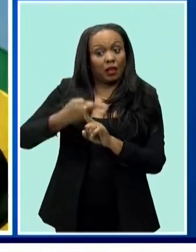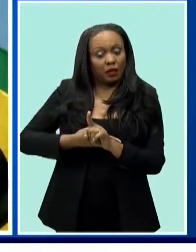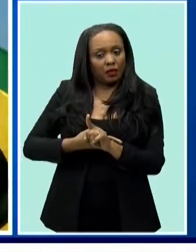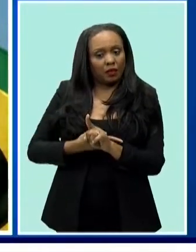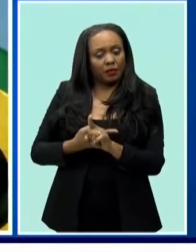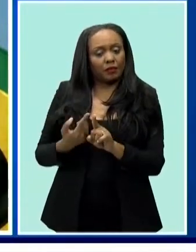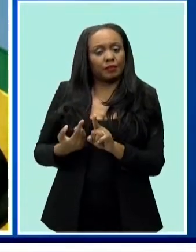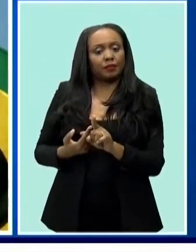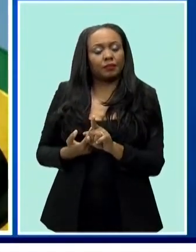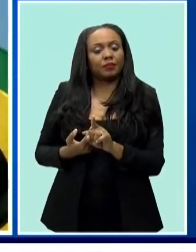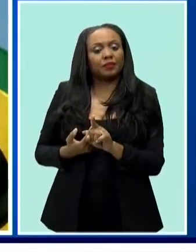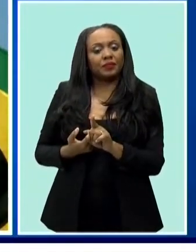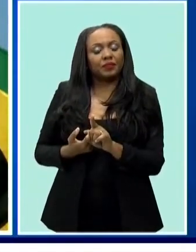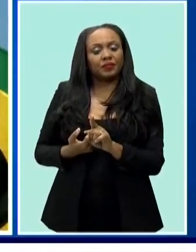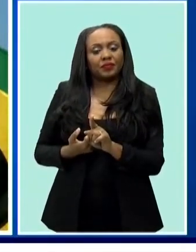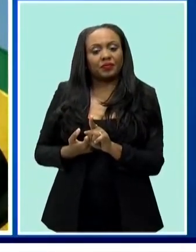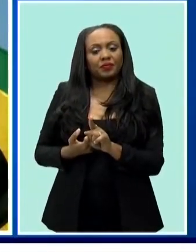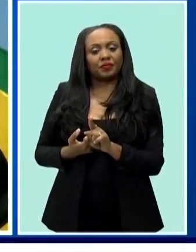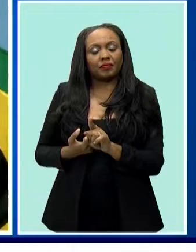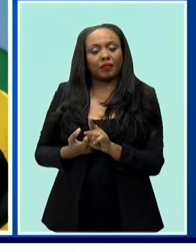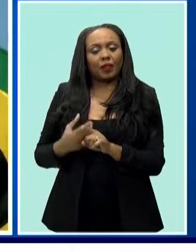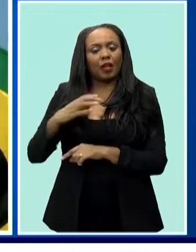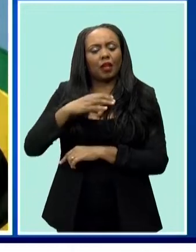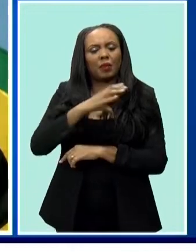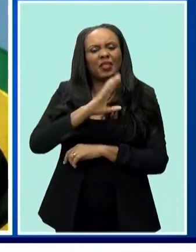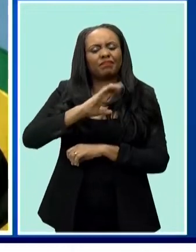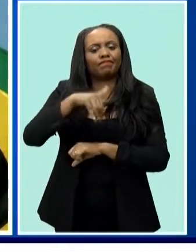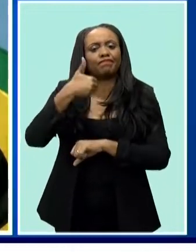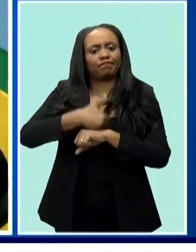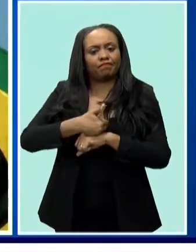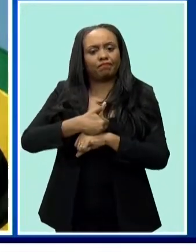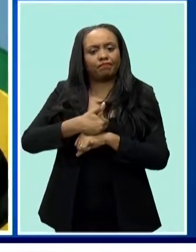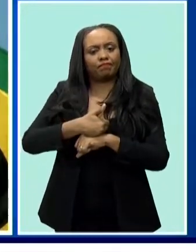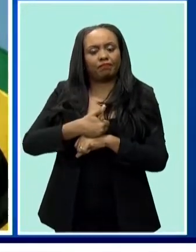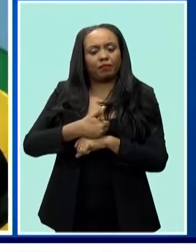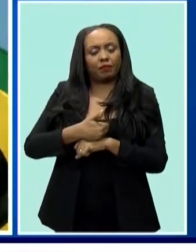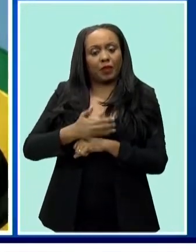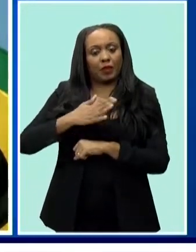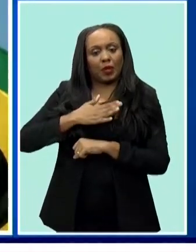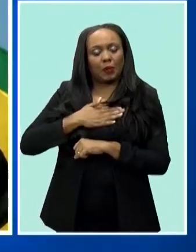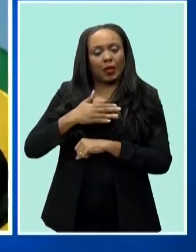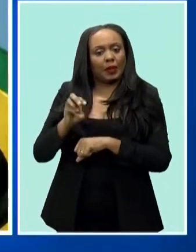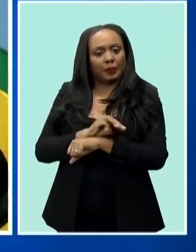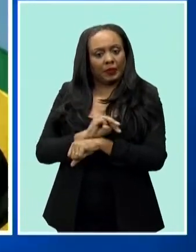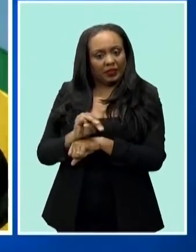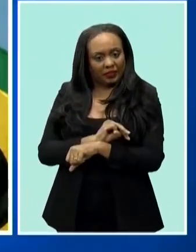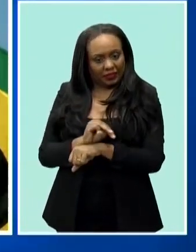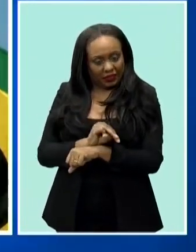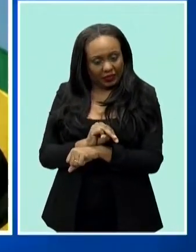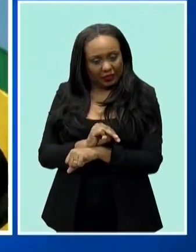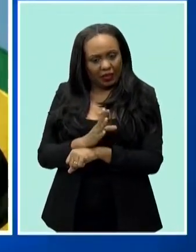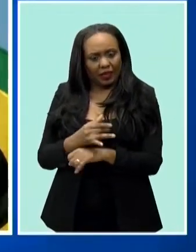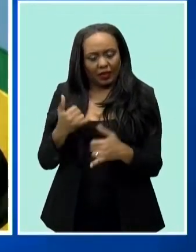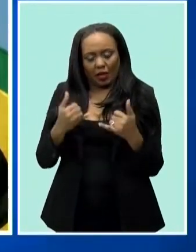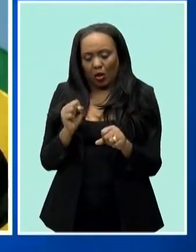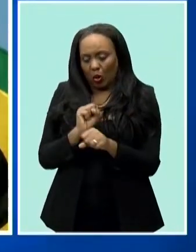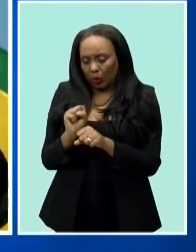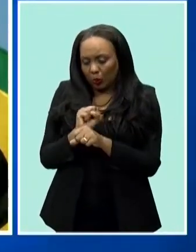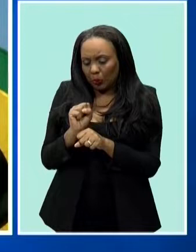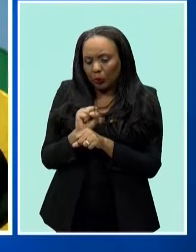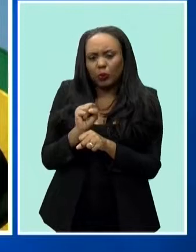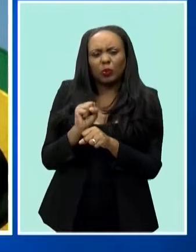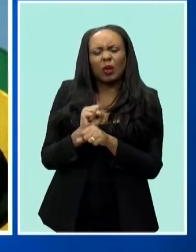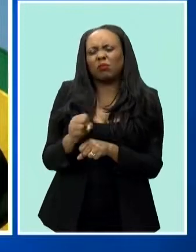a specific committee was set up in the ministry and is currently working on all